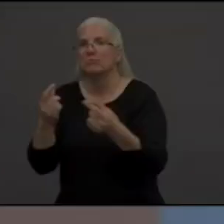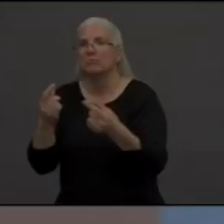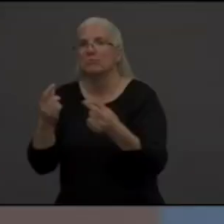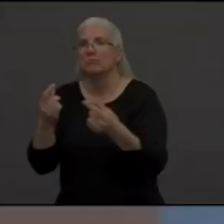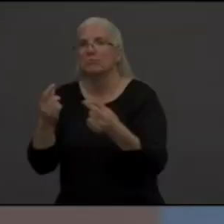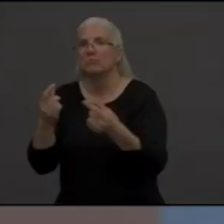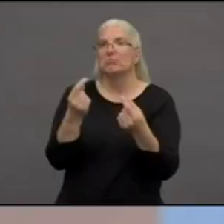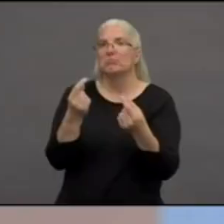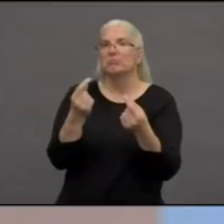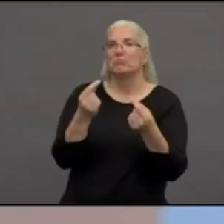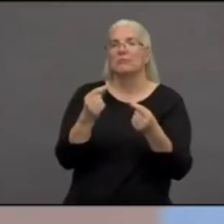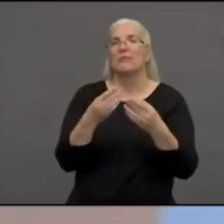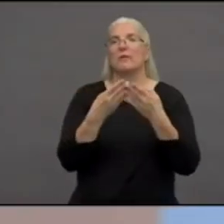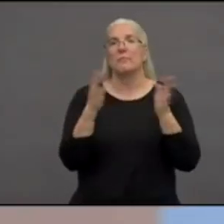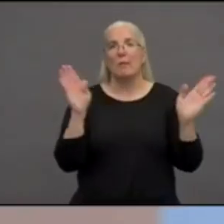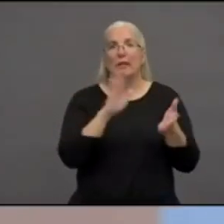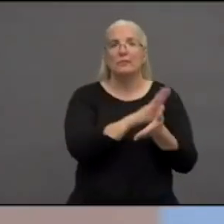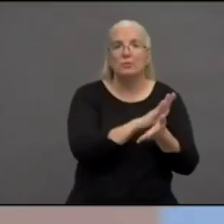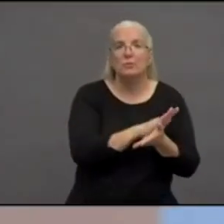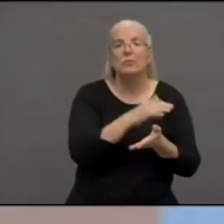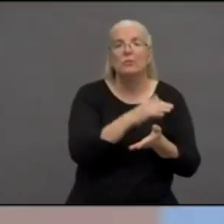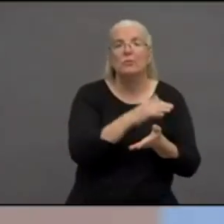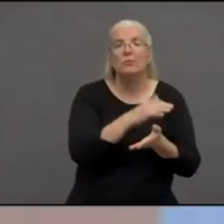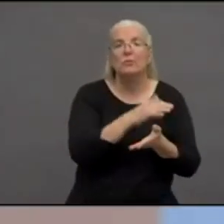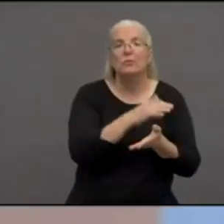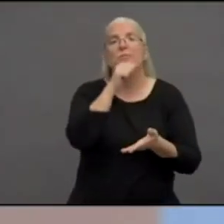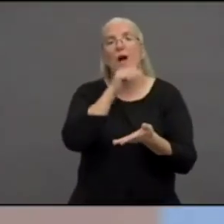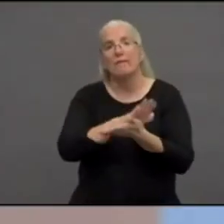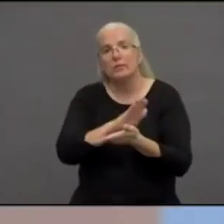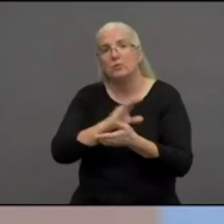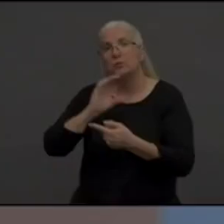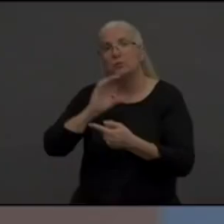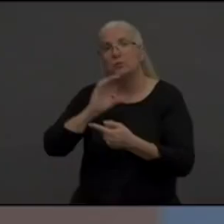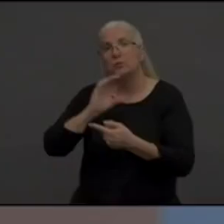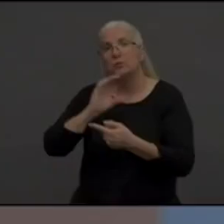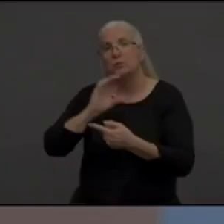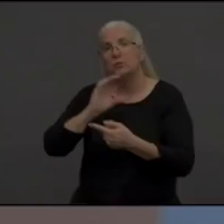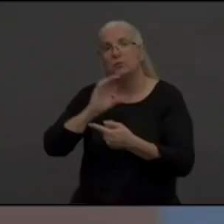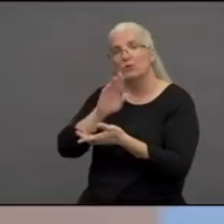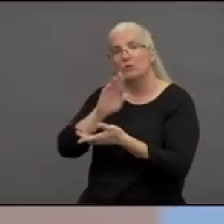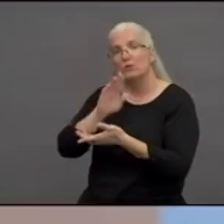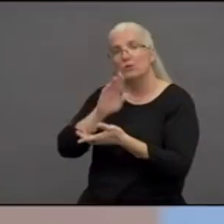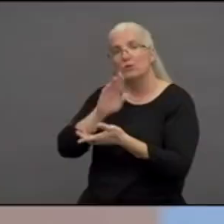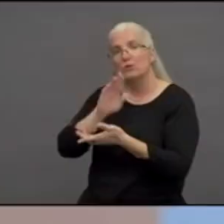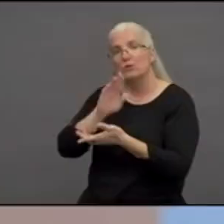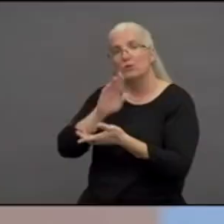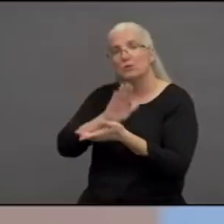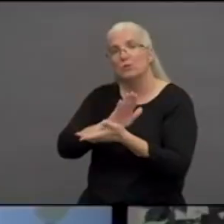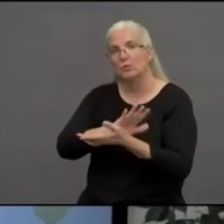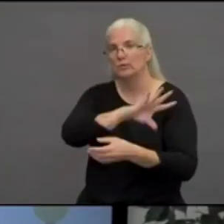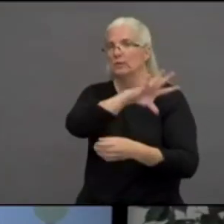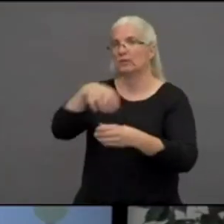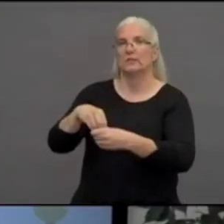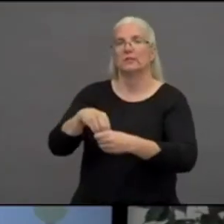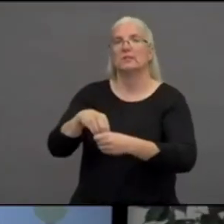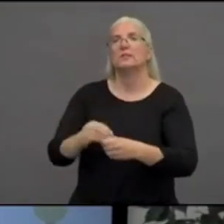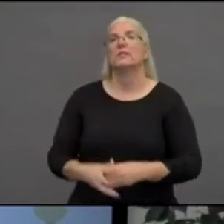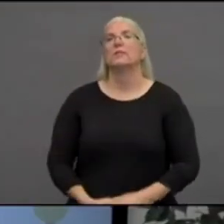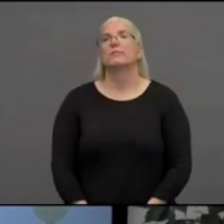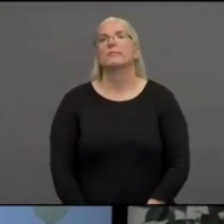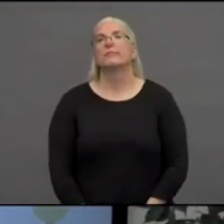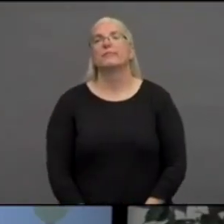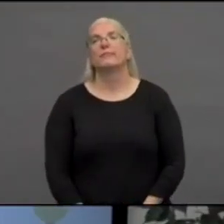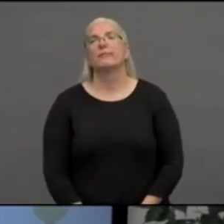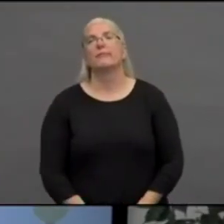environment, in the private, and also in the charter school environment. All right. Now, I understand that within the